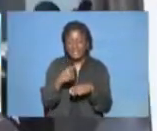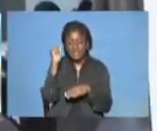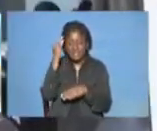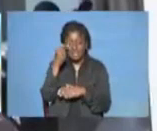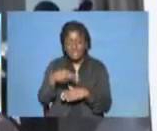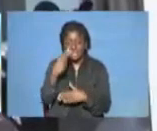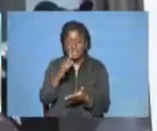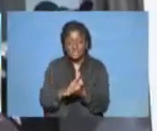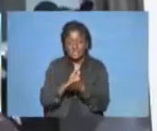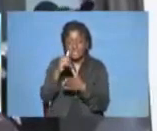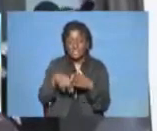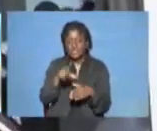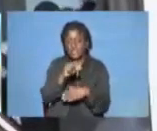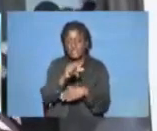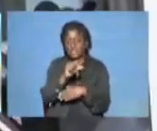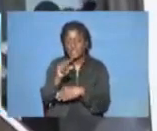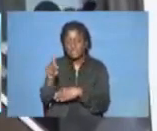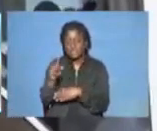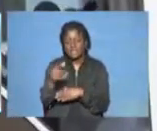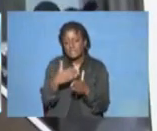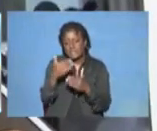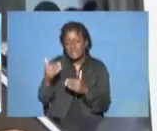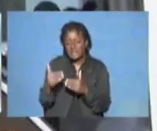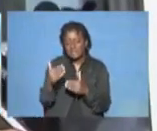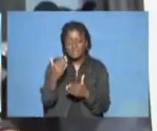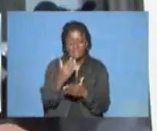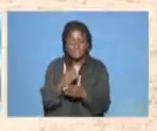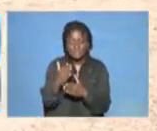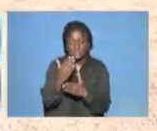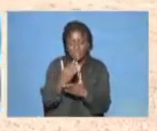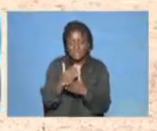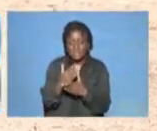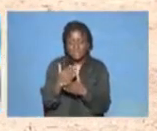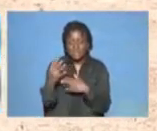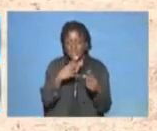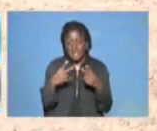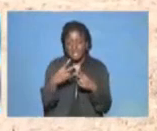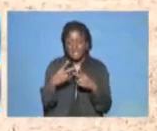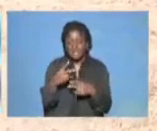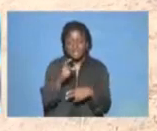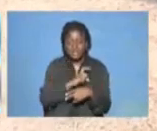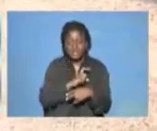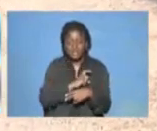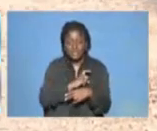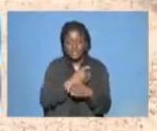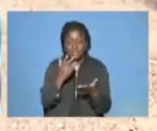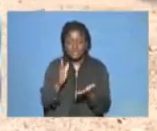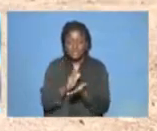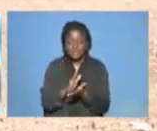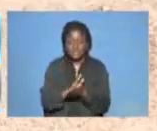Chief Superintendent Chaswell Hanna, says aside from curbing violence, school resource officers are forging bonds with